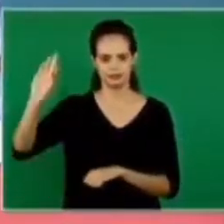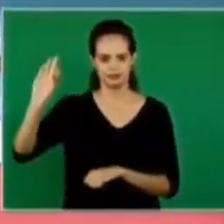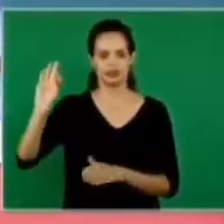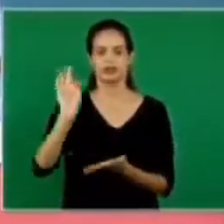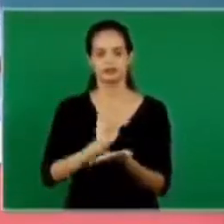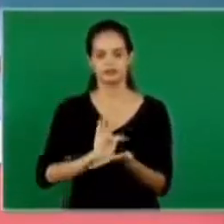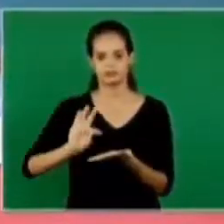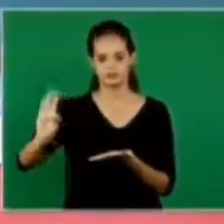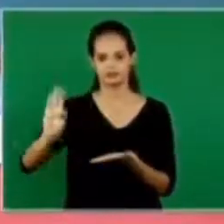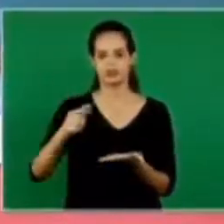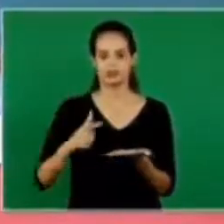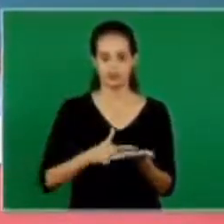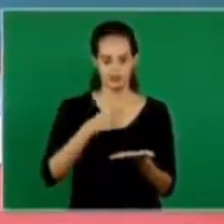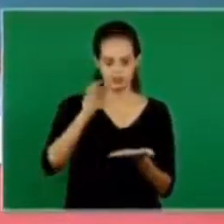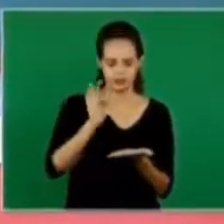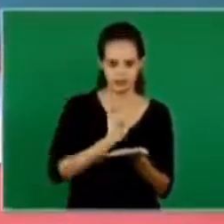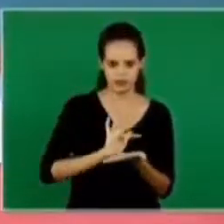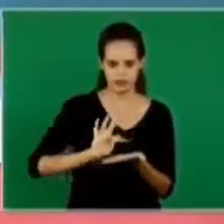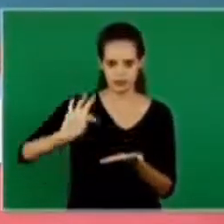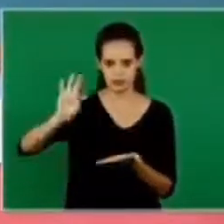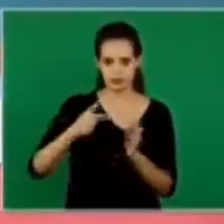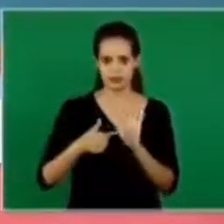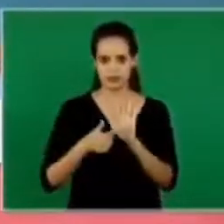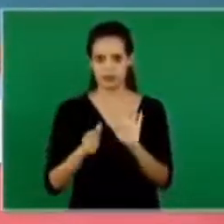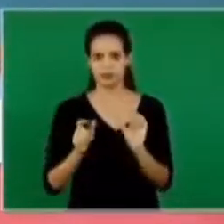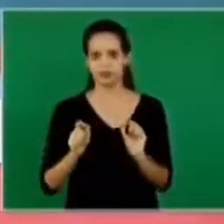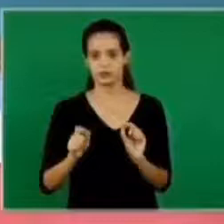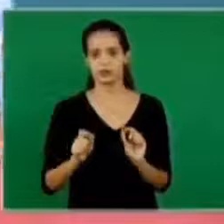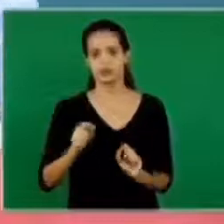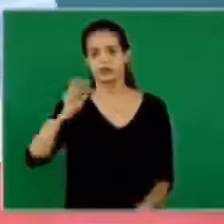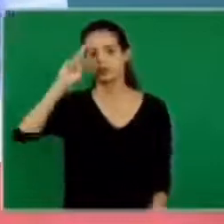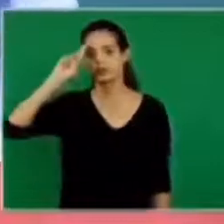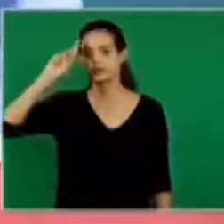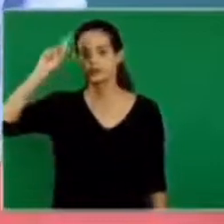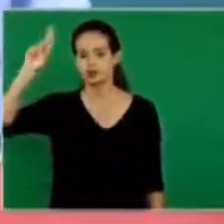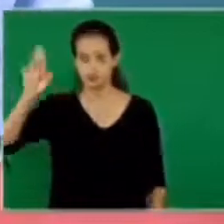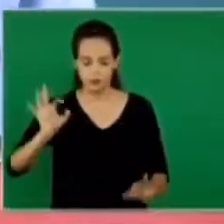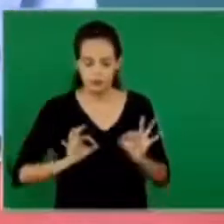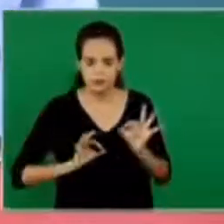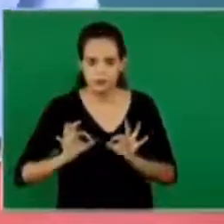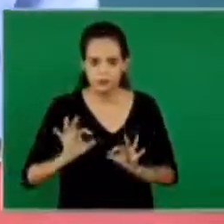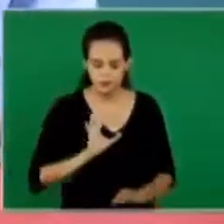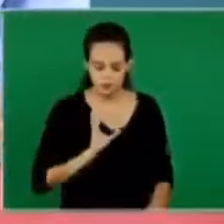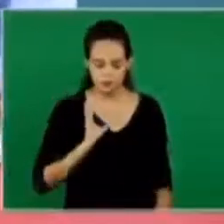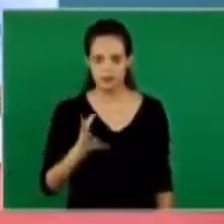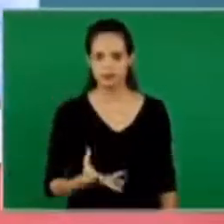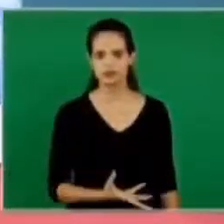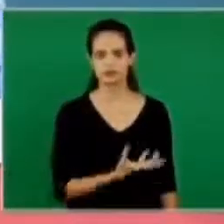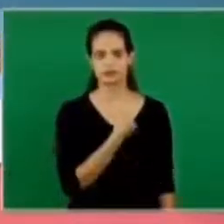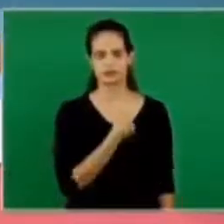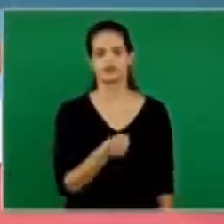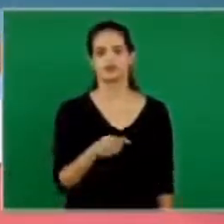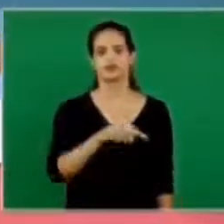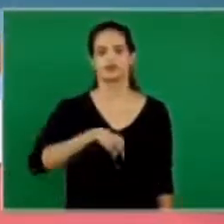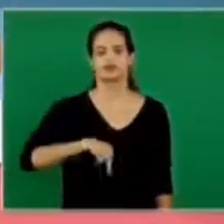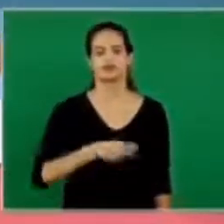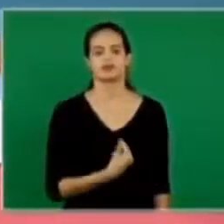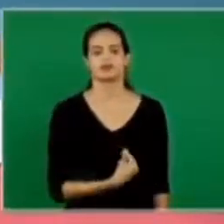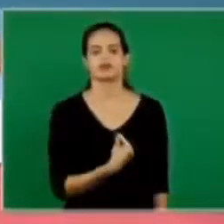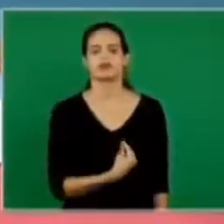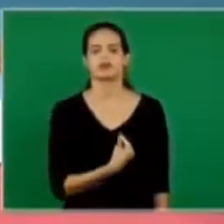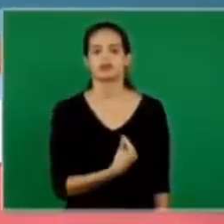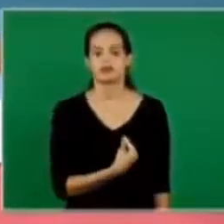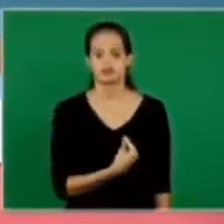us for the time of the wrath. But he continues, God destined us for salvation in Christ Jesus.